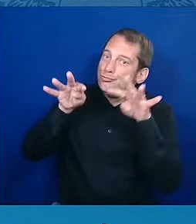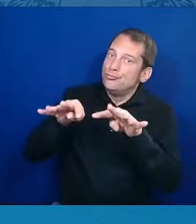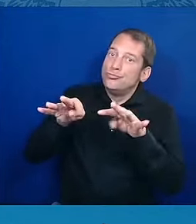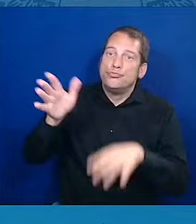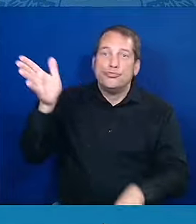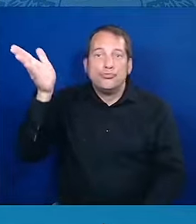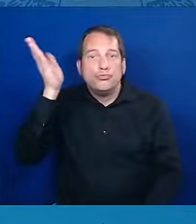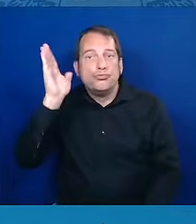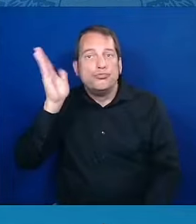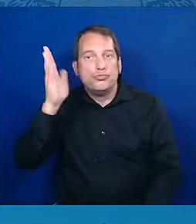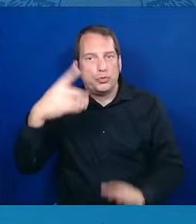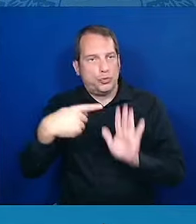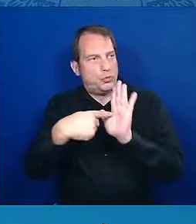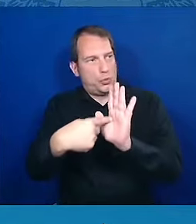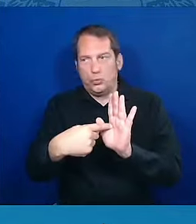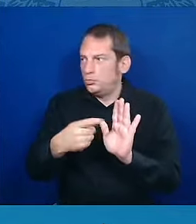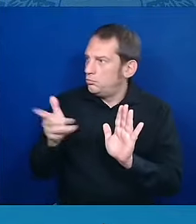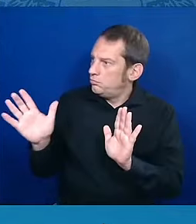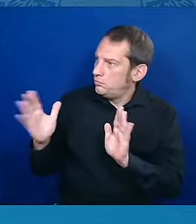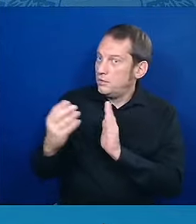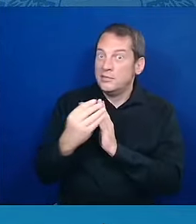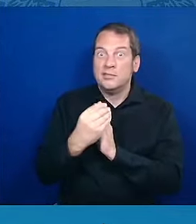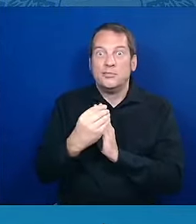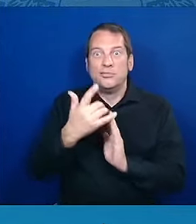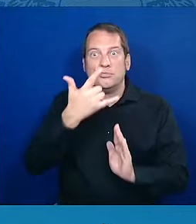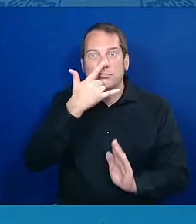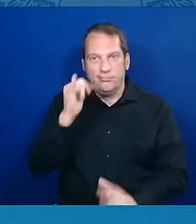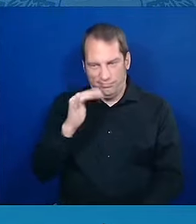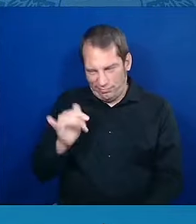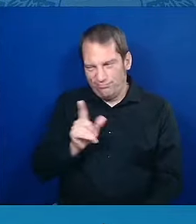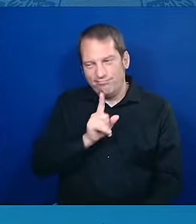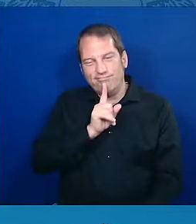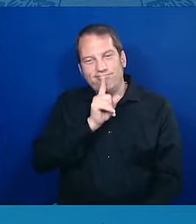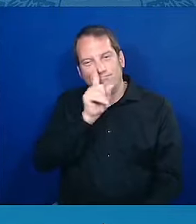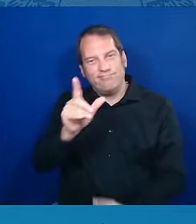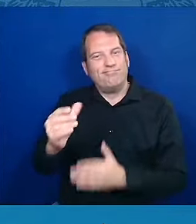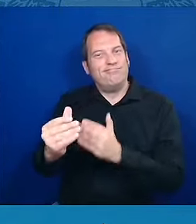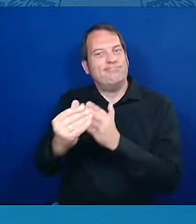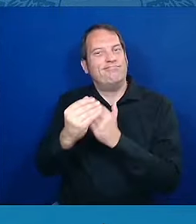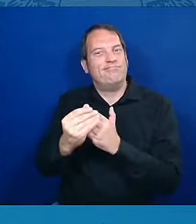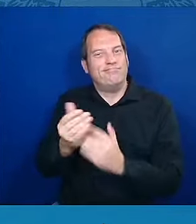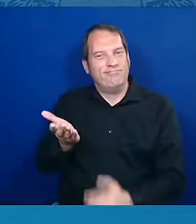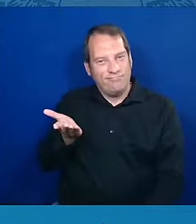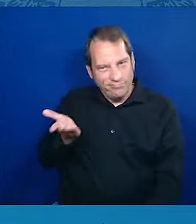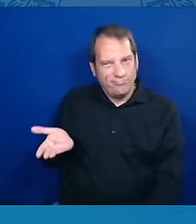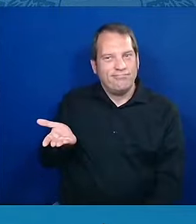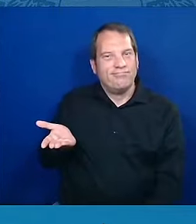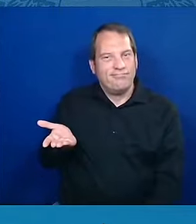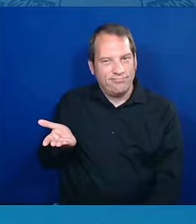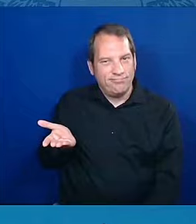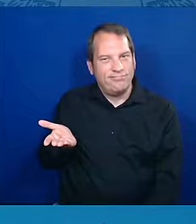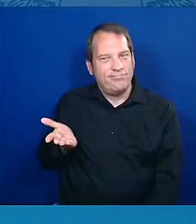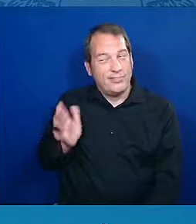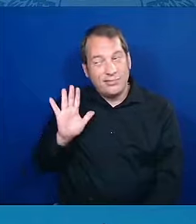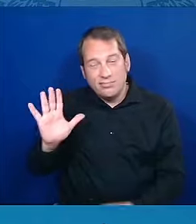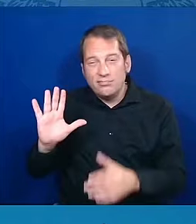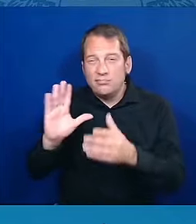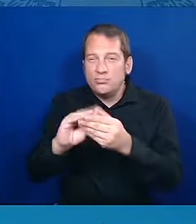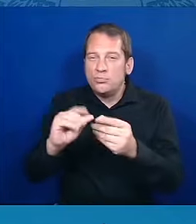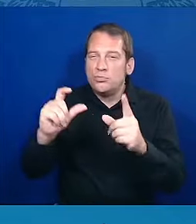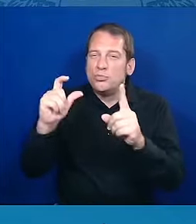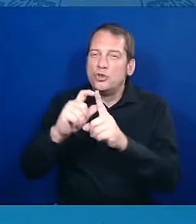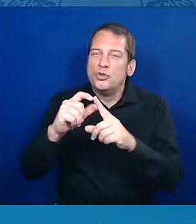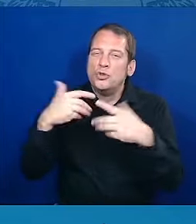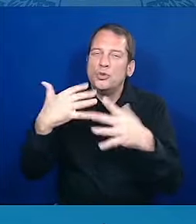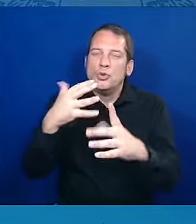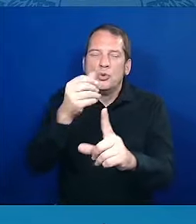like. He really did. His words were poignant. You know, I'll speak in a moment about the importance